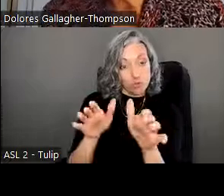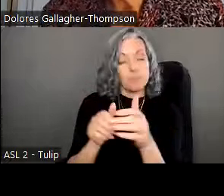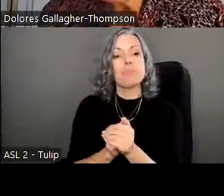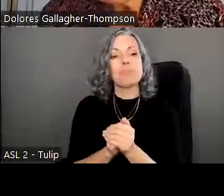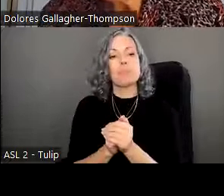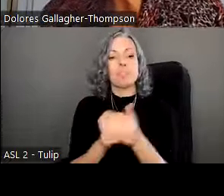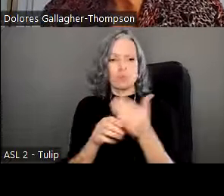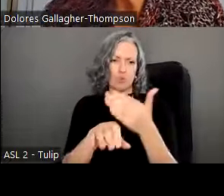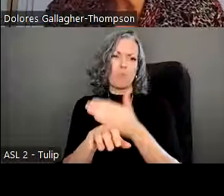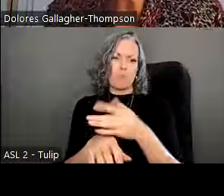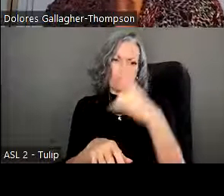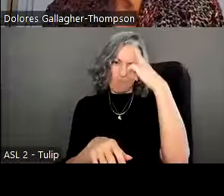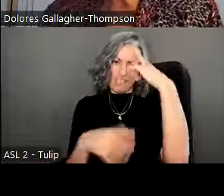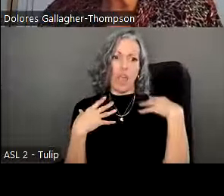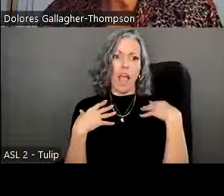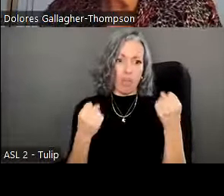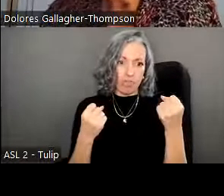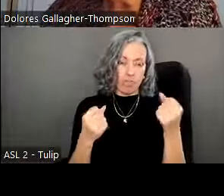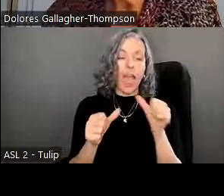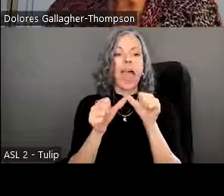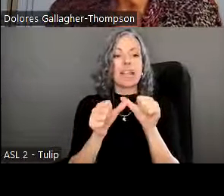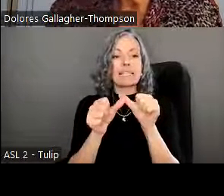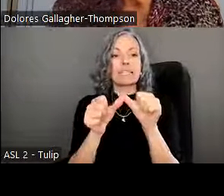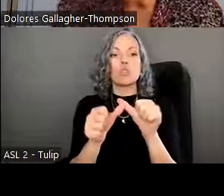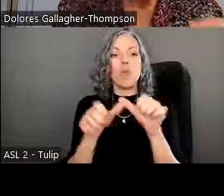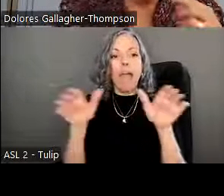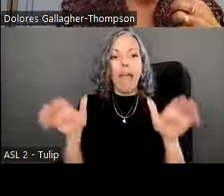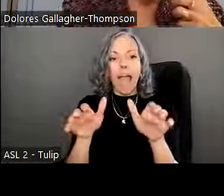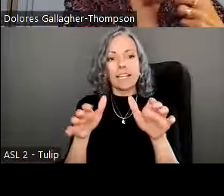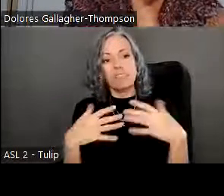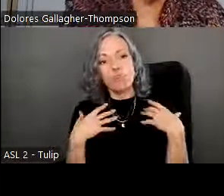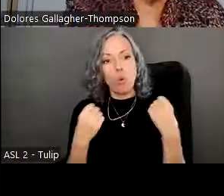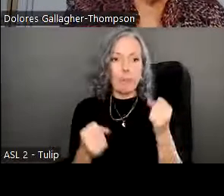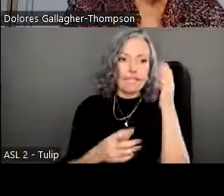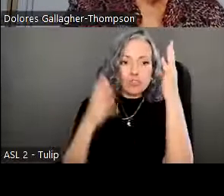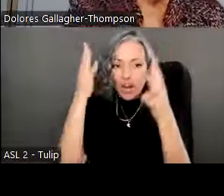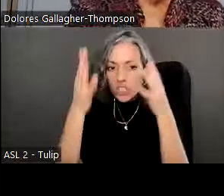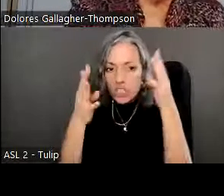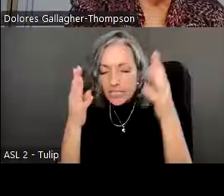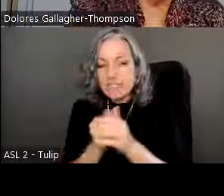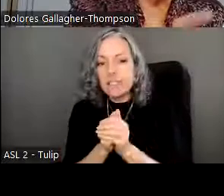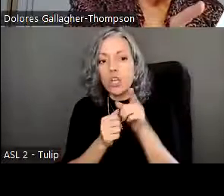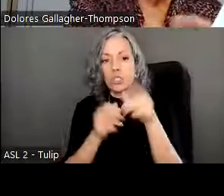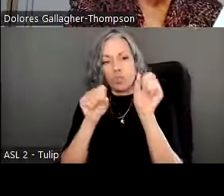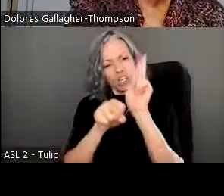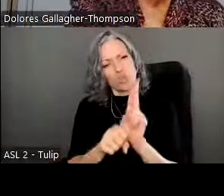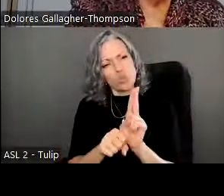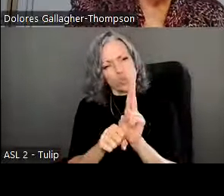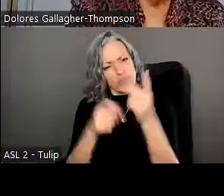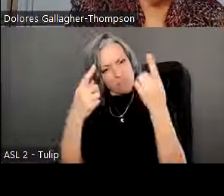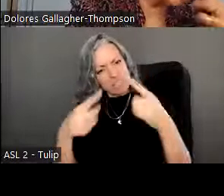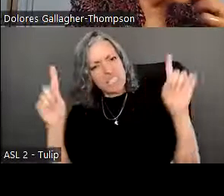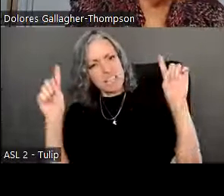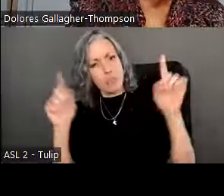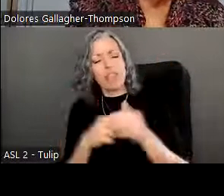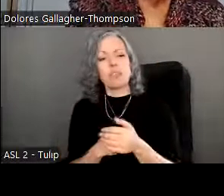improved mental health. From there, you can develop active coping strategies. and you can use them very successfully.